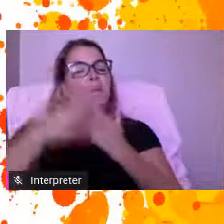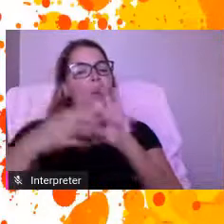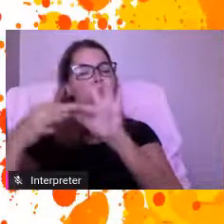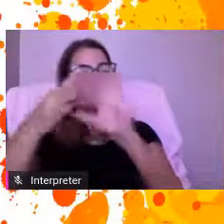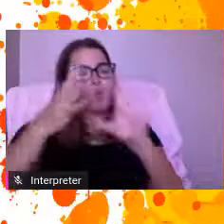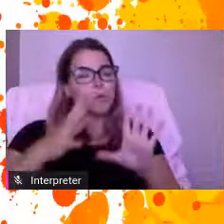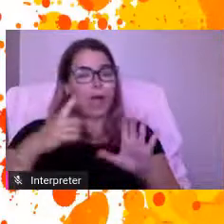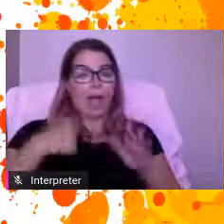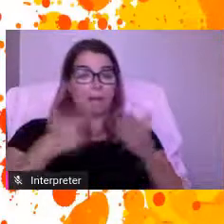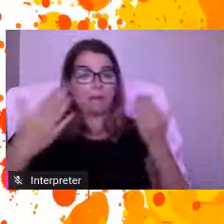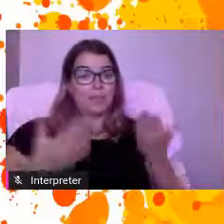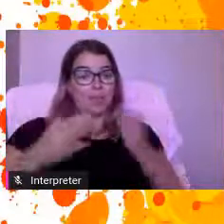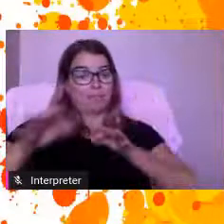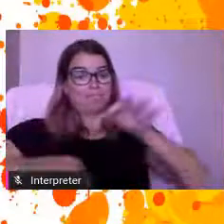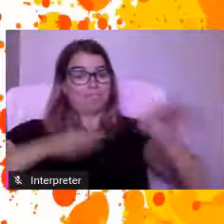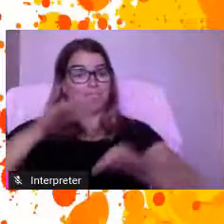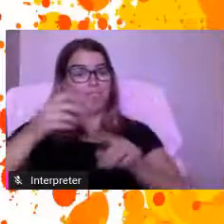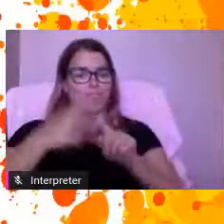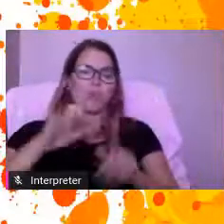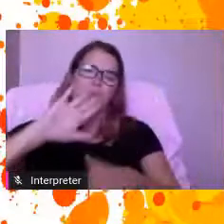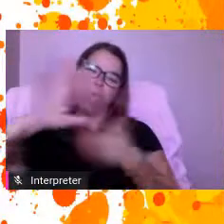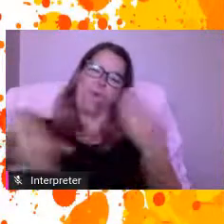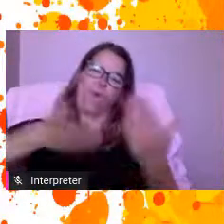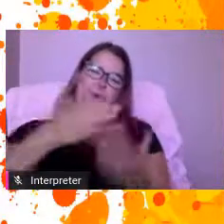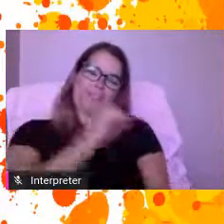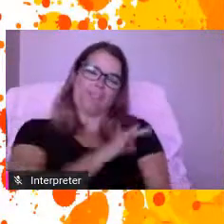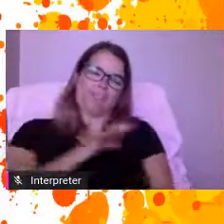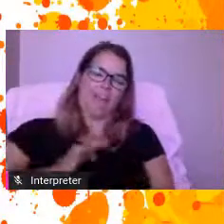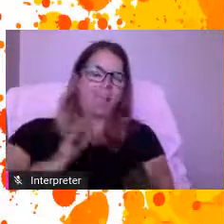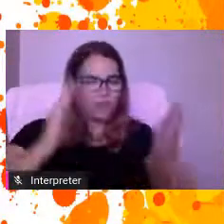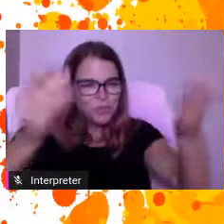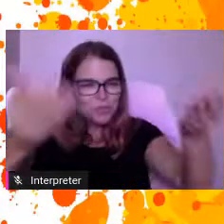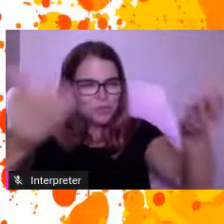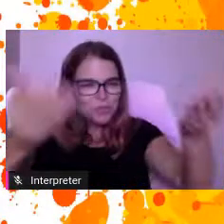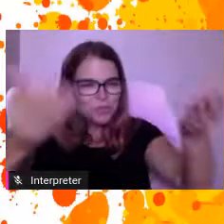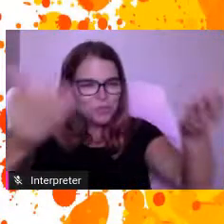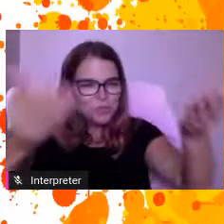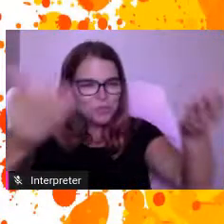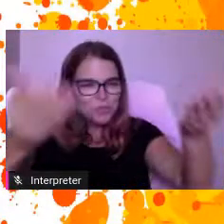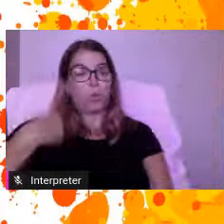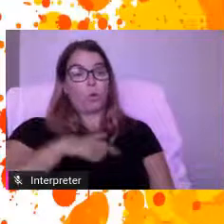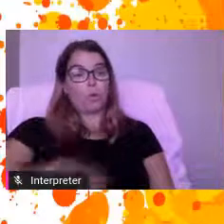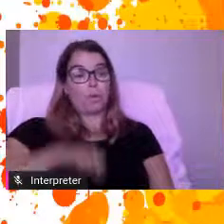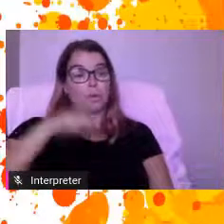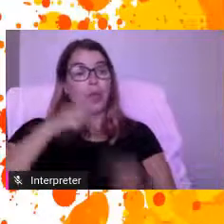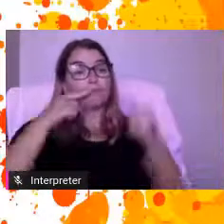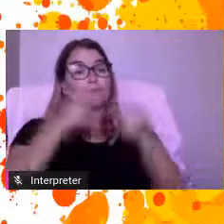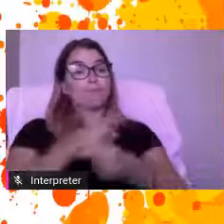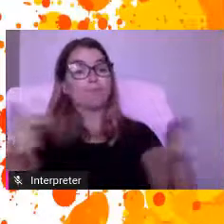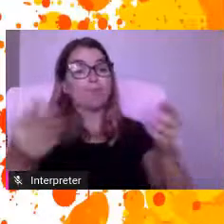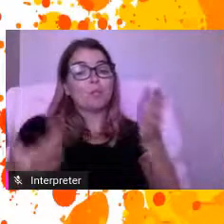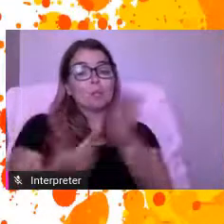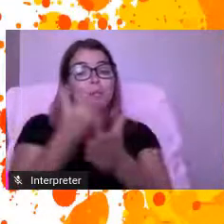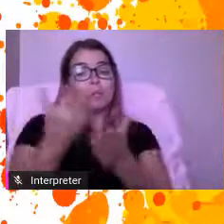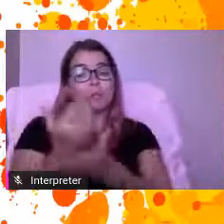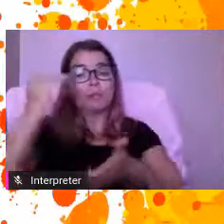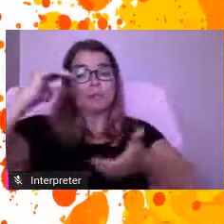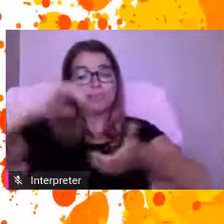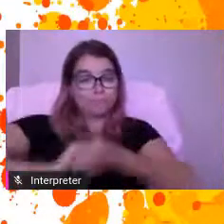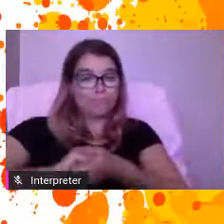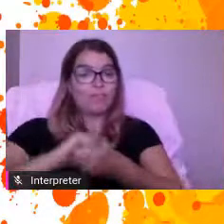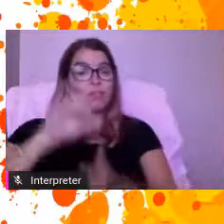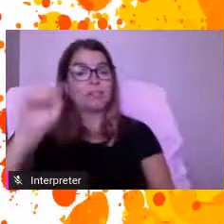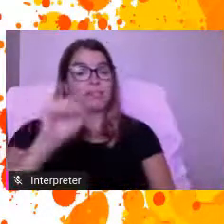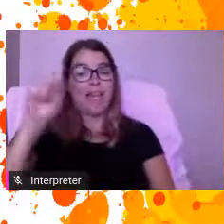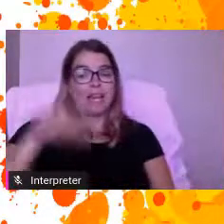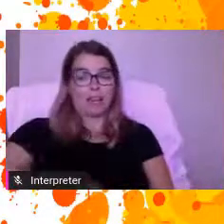our pleasure to welcome you. We are so proud to be announcing a new partnership with San Diego Pride. We had a lot of incredible events planned